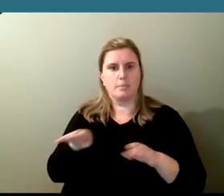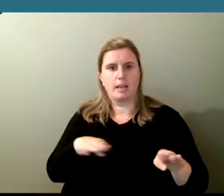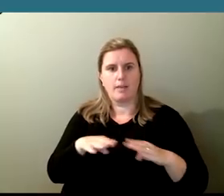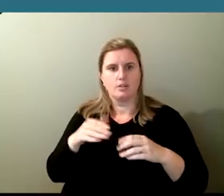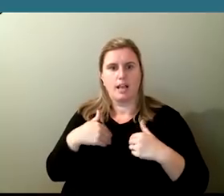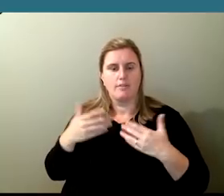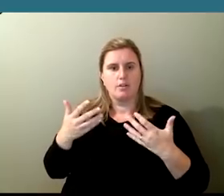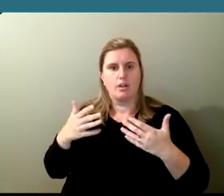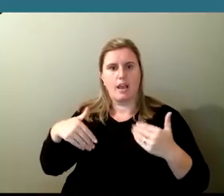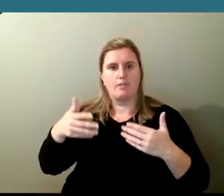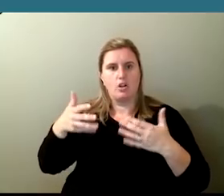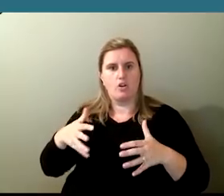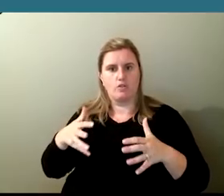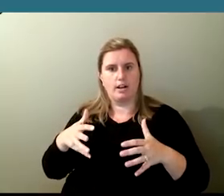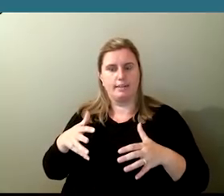already